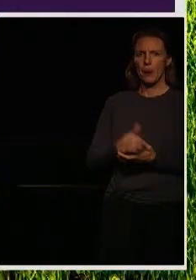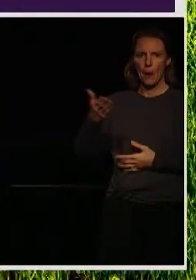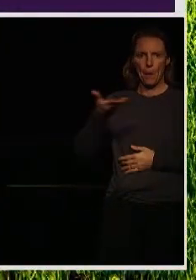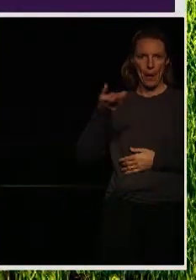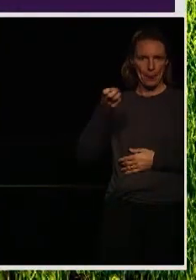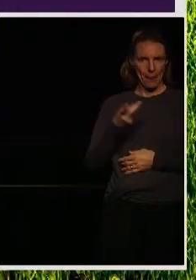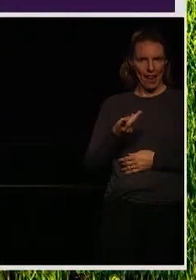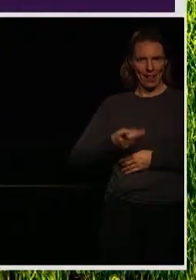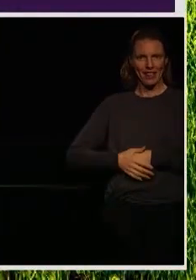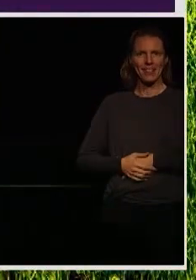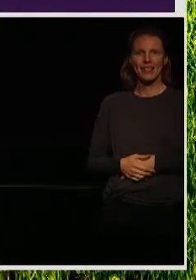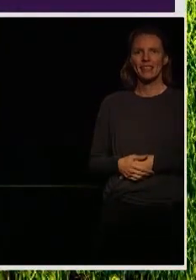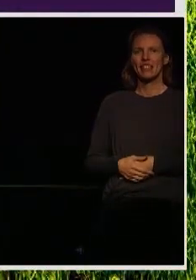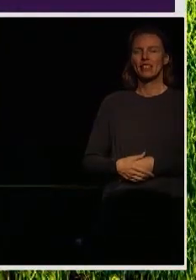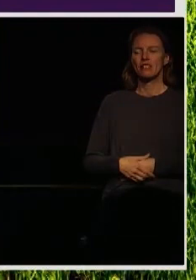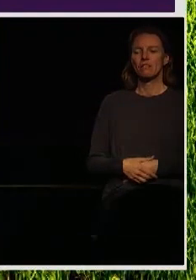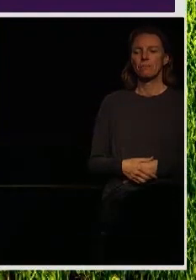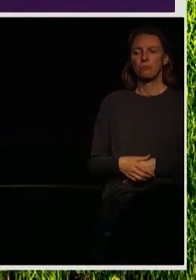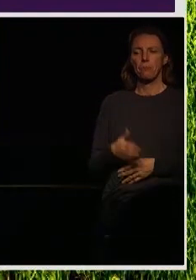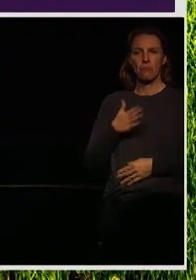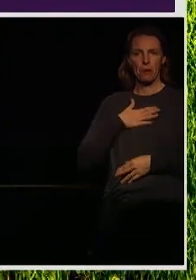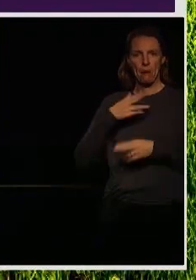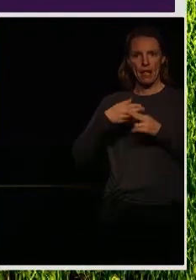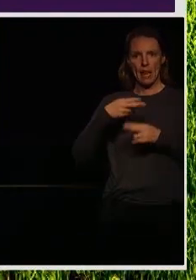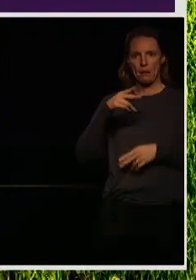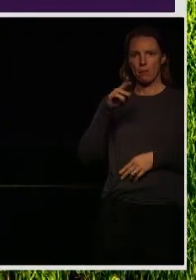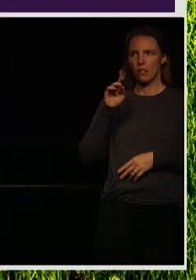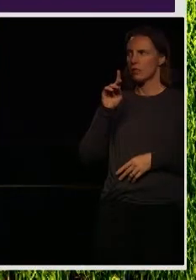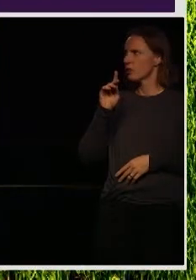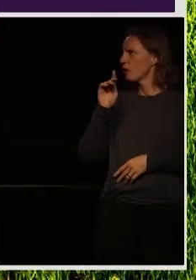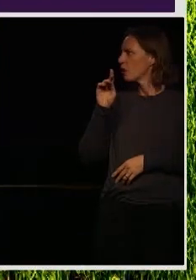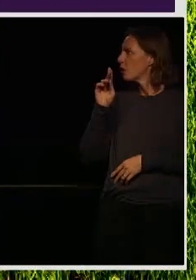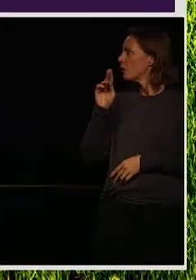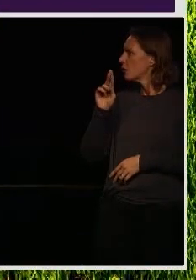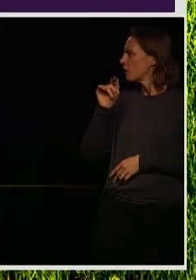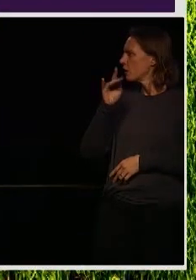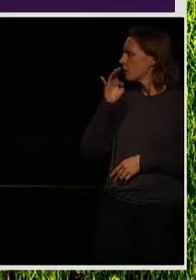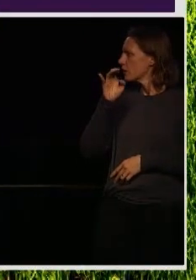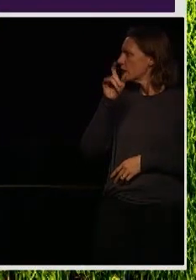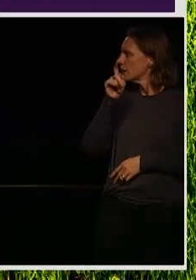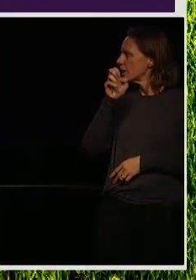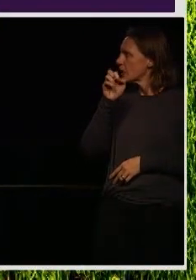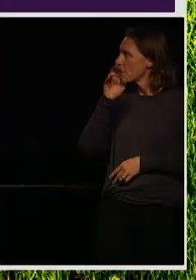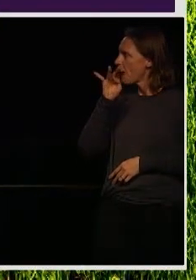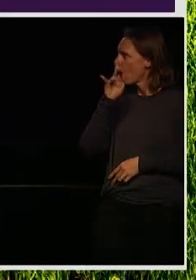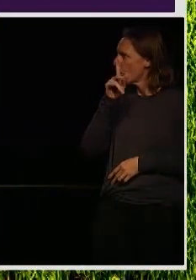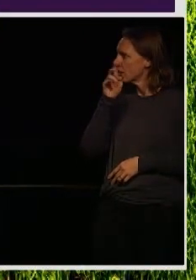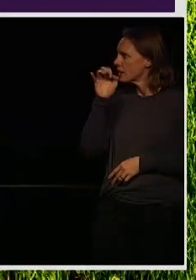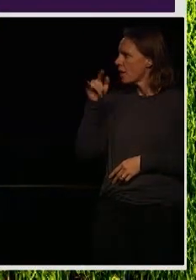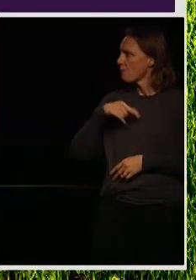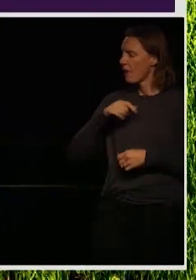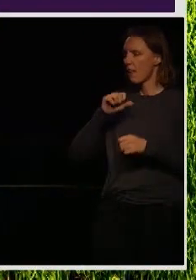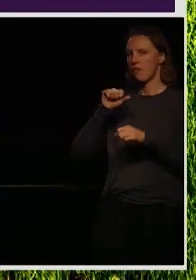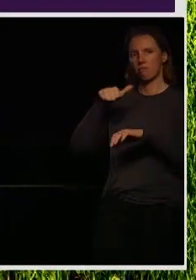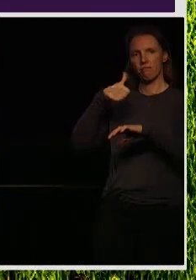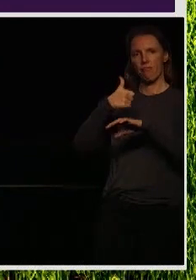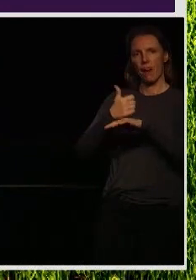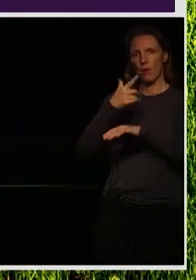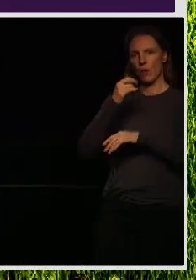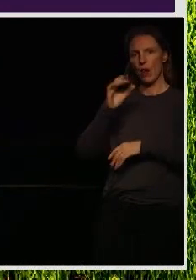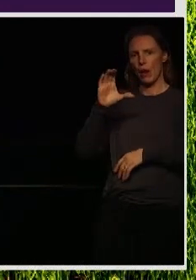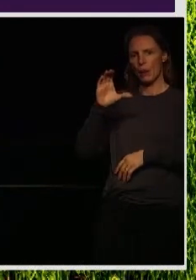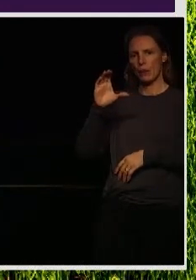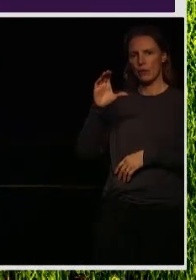Welcome back. My name is Christy Bowers. I'm the CEO and co-founder of Grape.ag. So